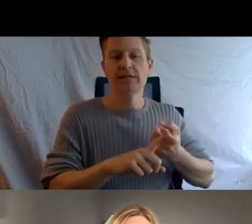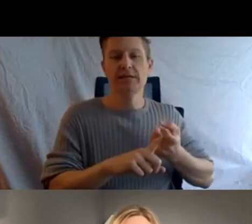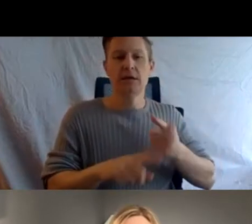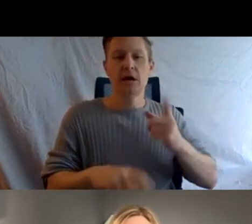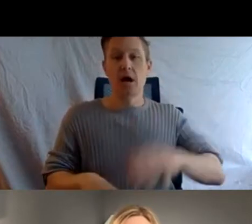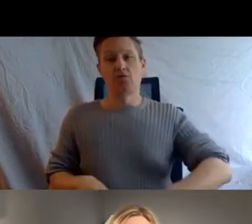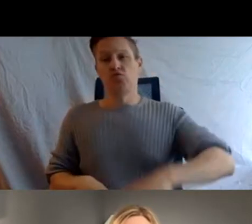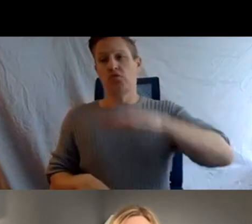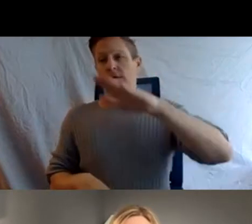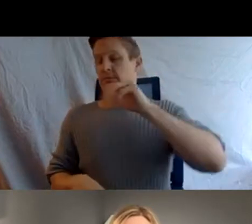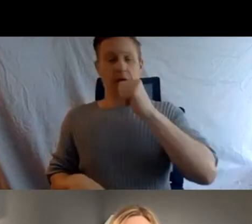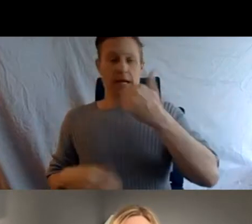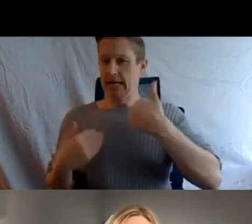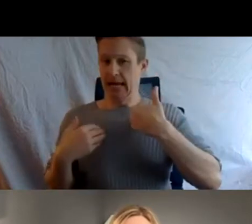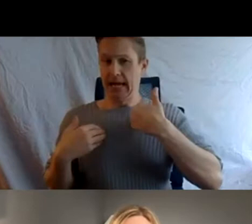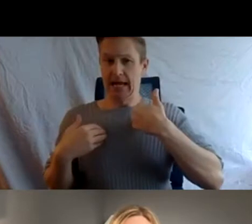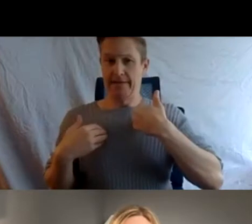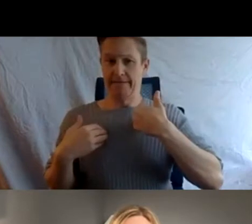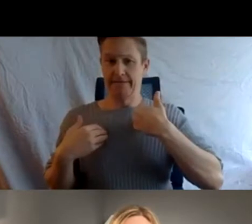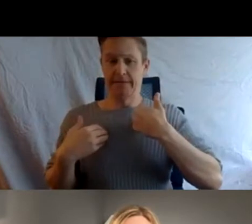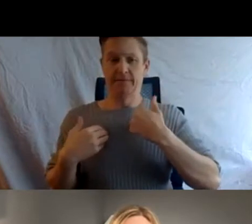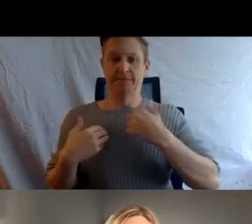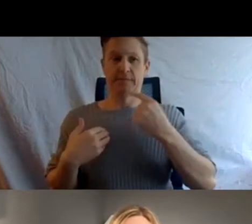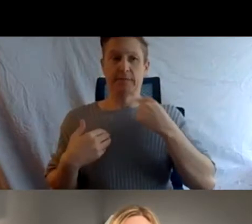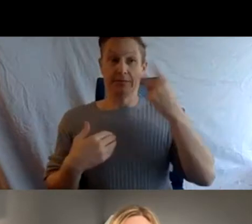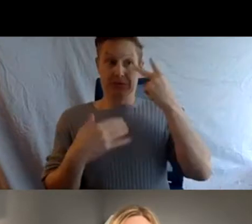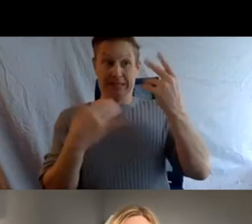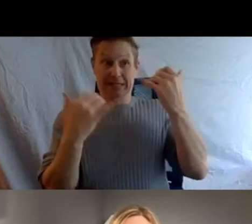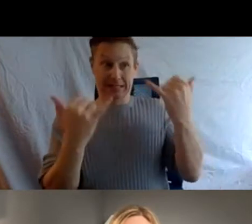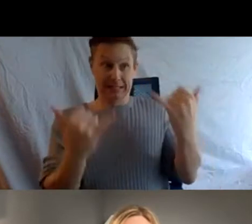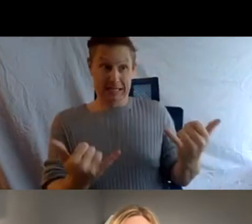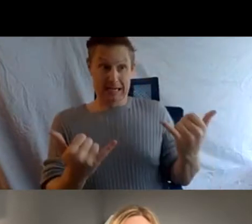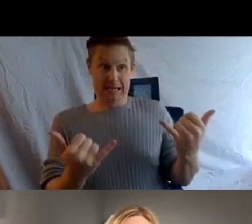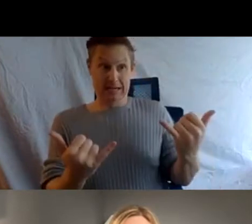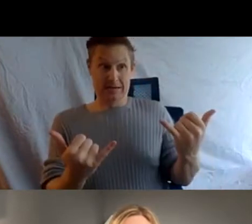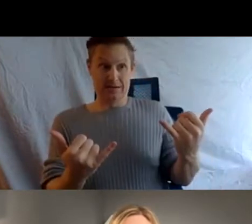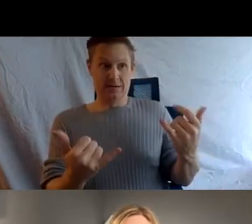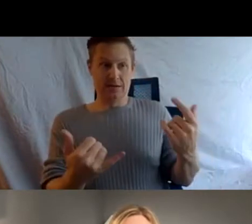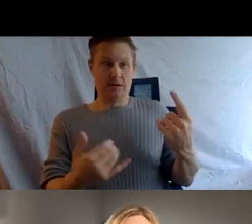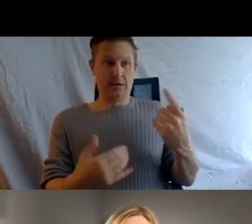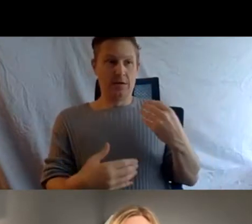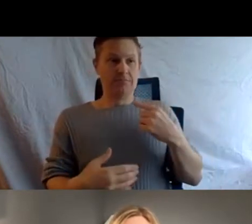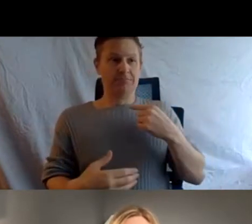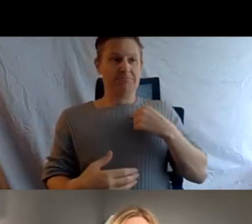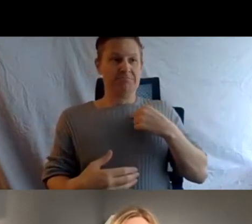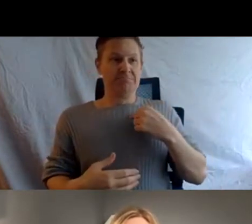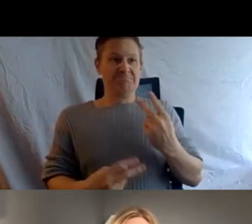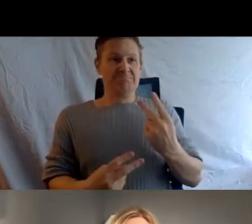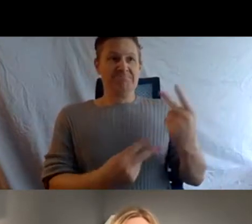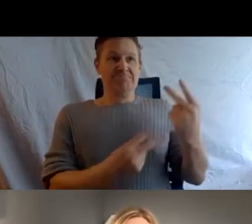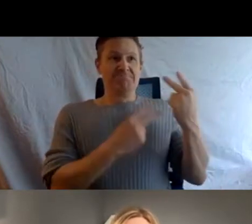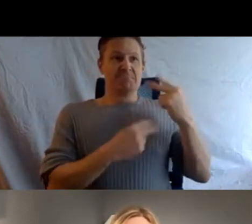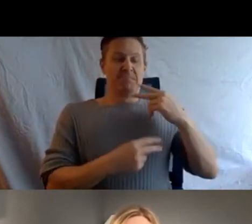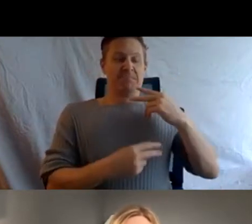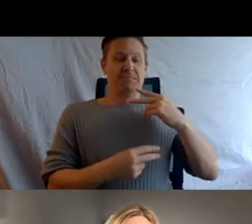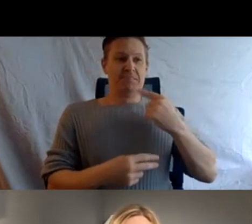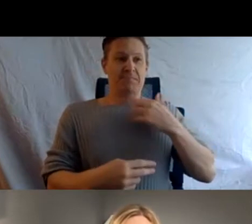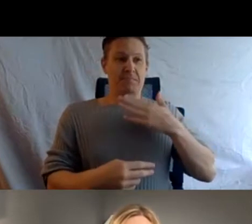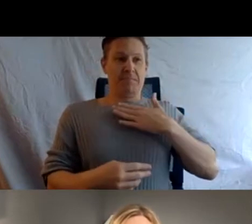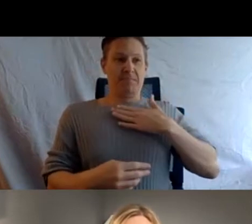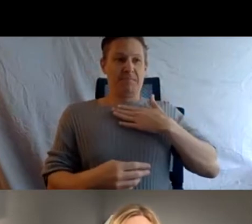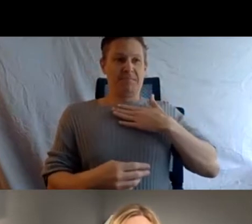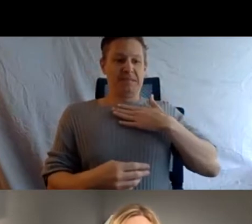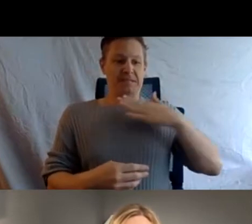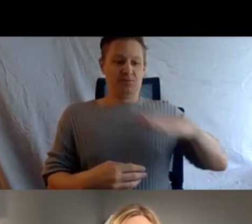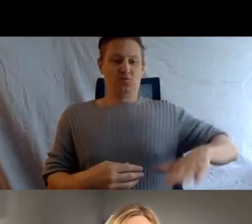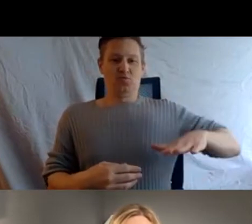to be able to see it now as an adult, like my inner child just comes out so much. that's so